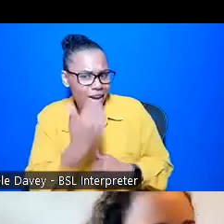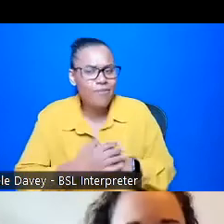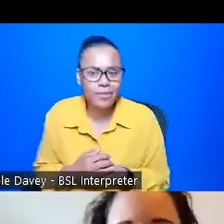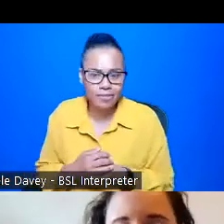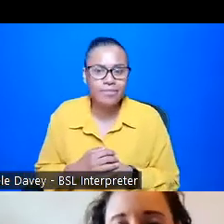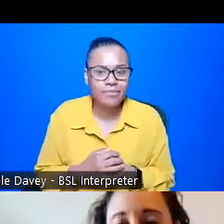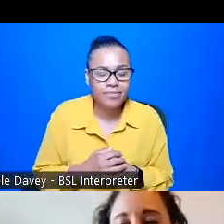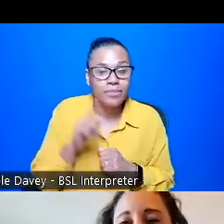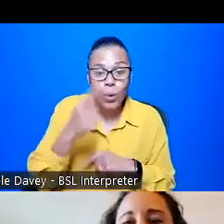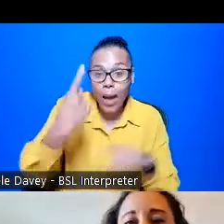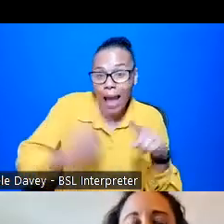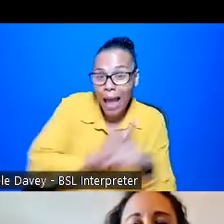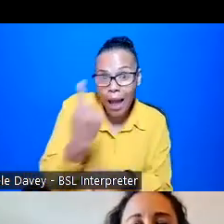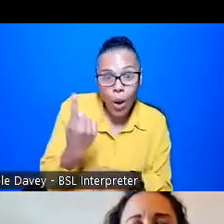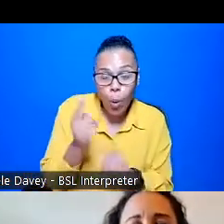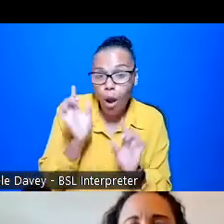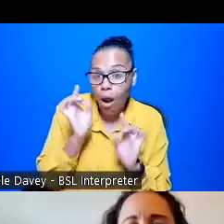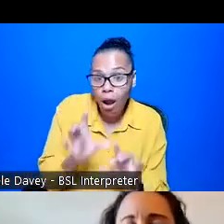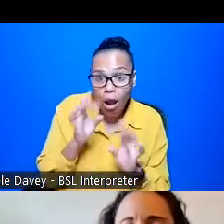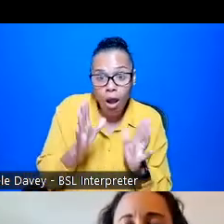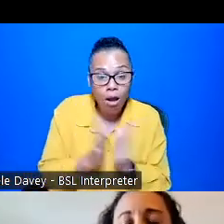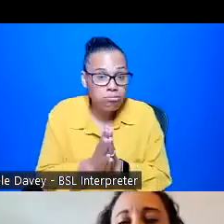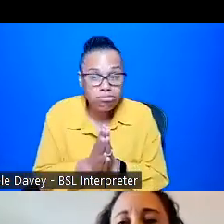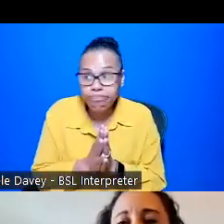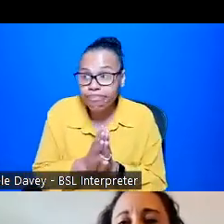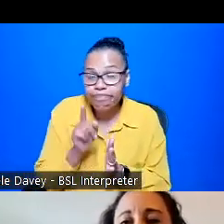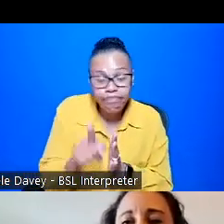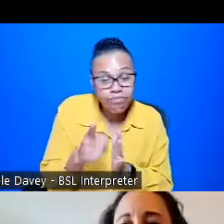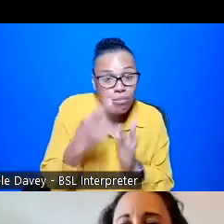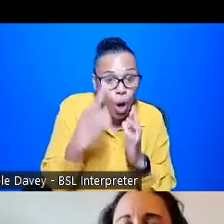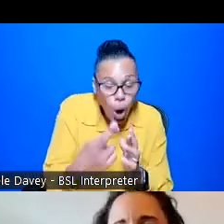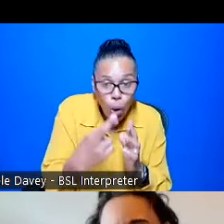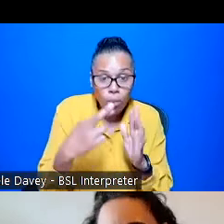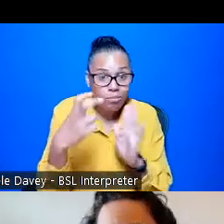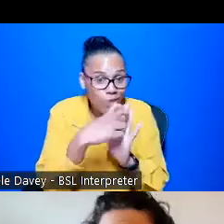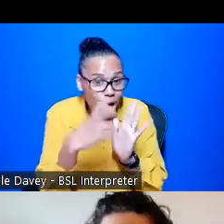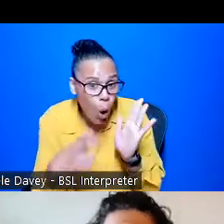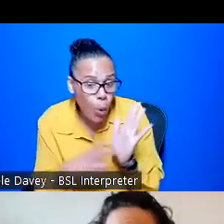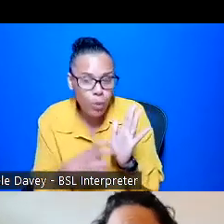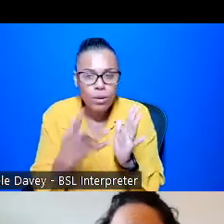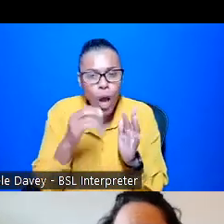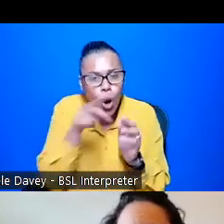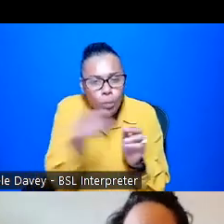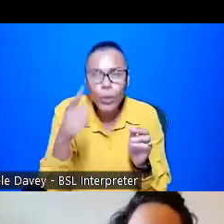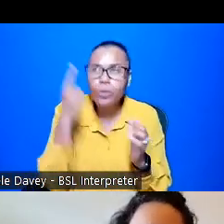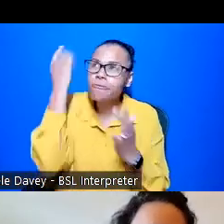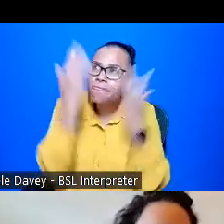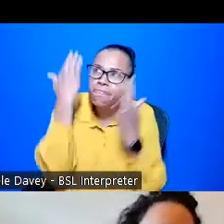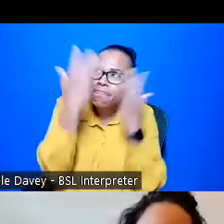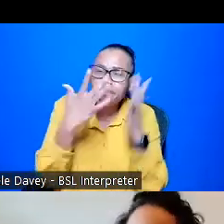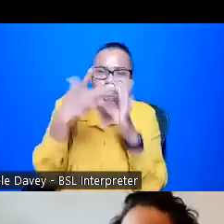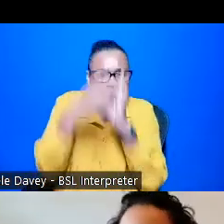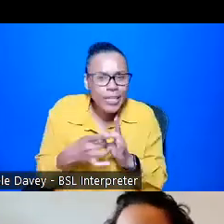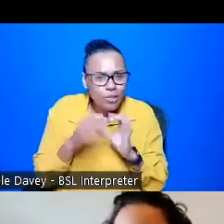an hour in. I'm hoping that you are taking notes, that you are thinking about this within the context of your environment, within